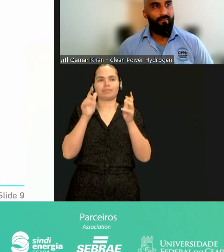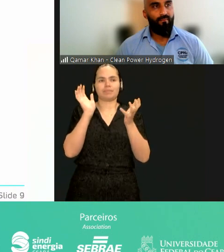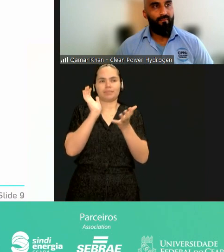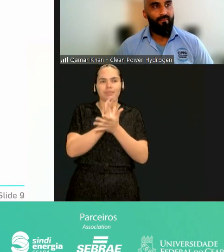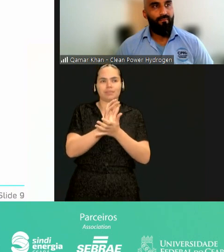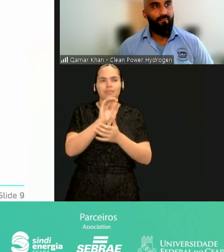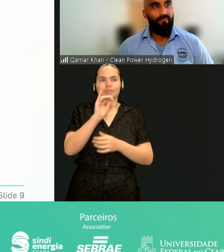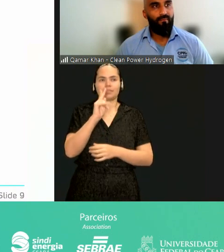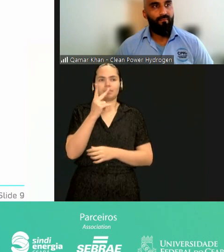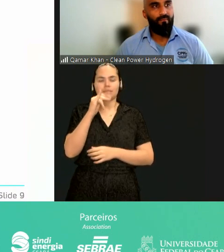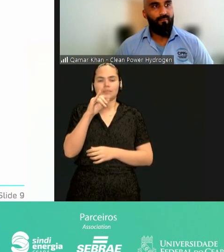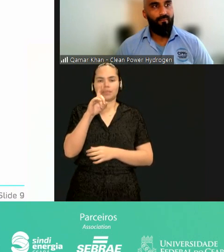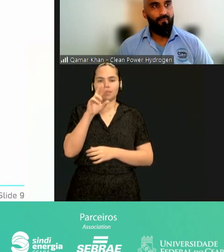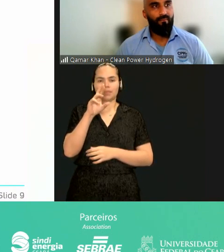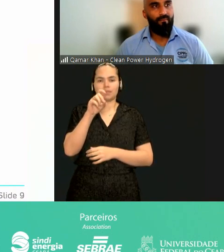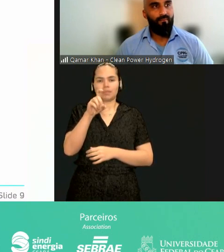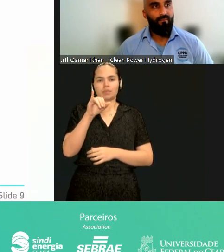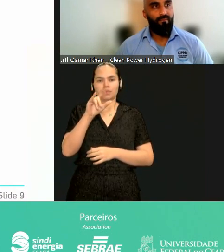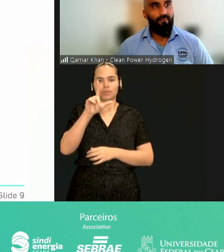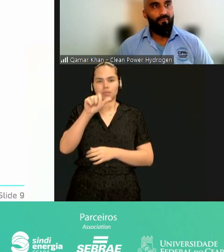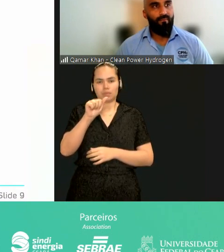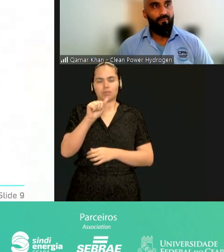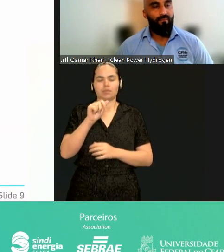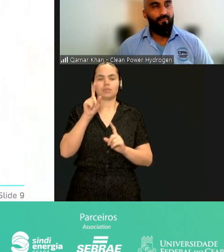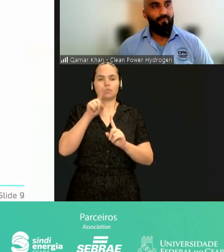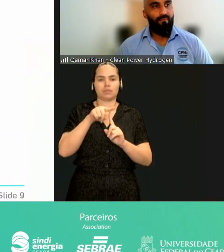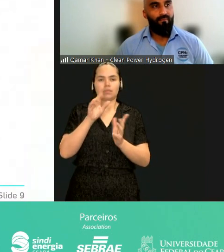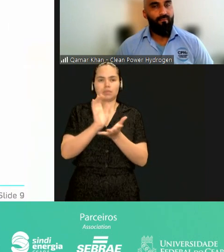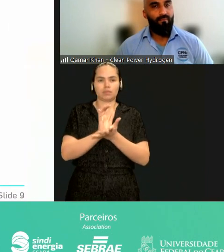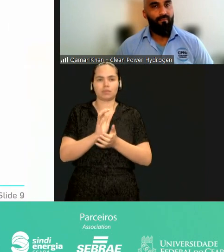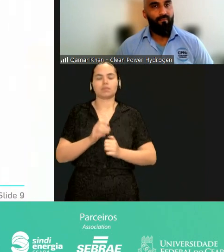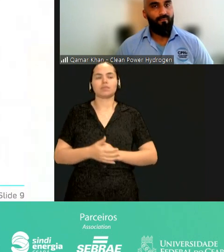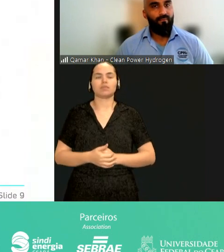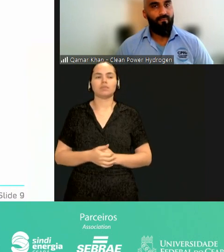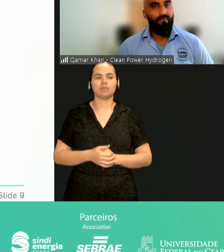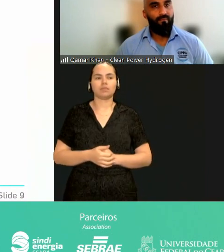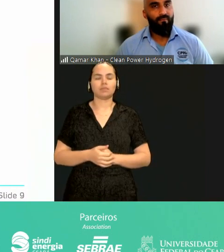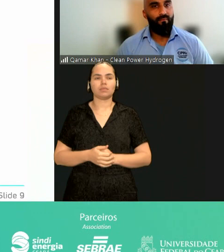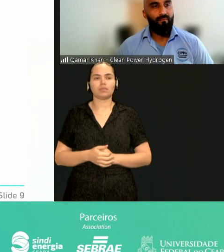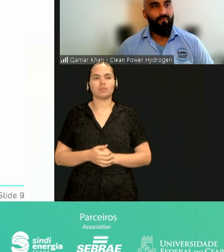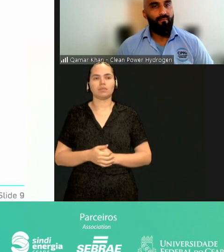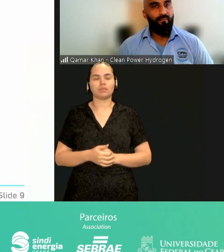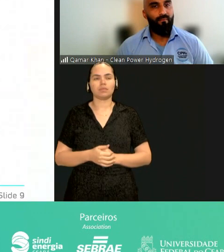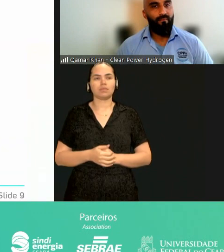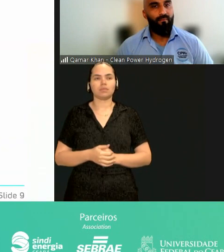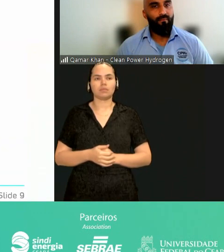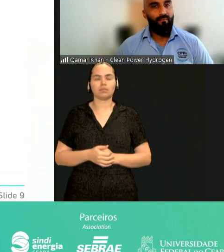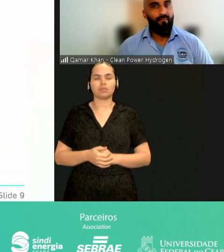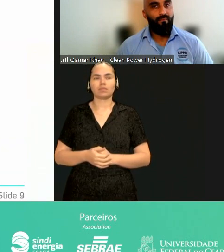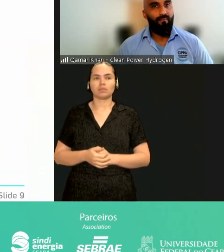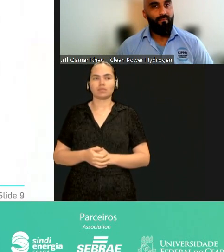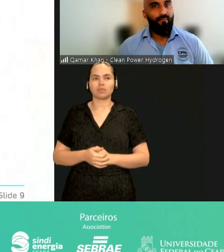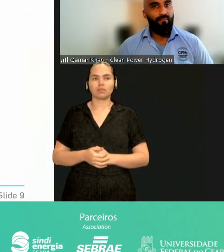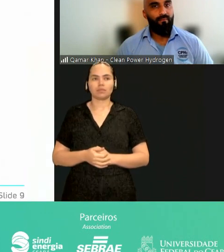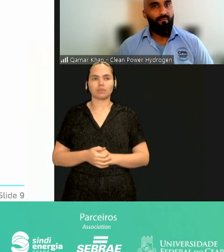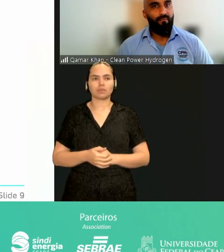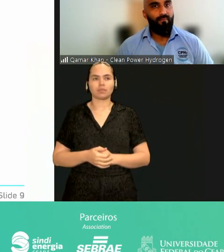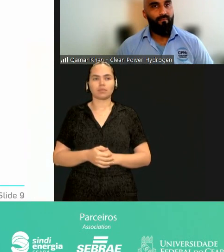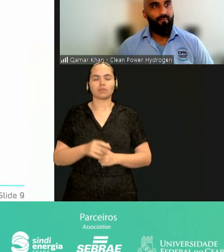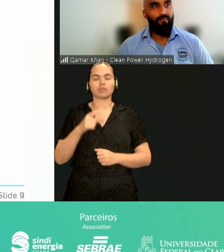the electrolyte is consumed by the electrolyzer and is separated into hydrogen and oxygen gases by